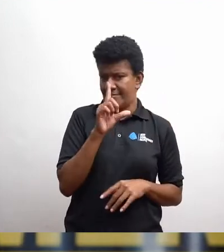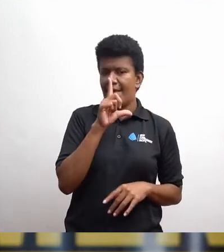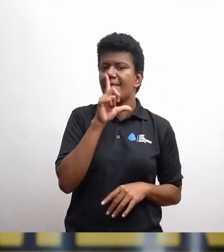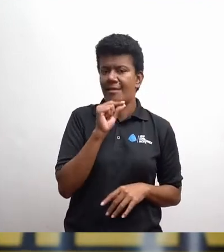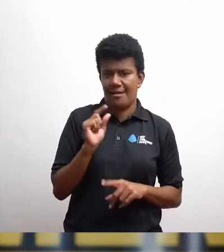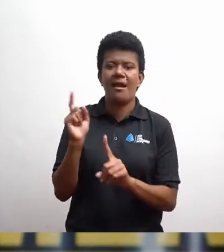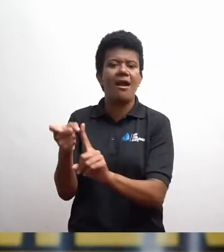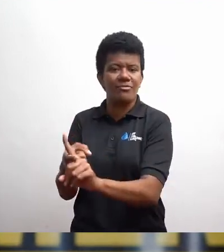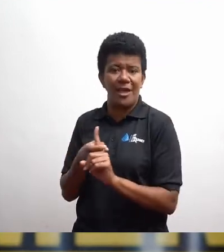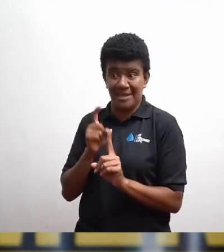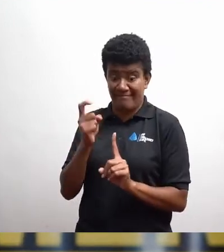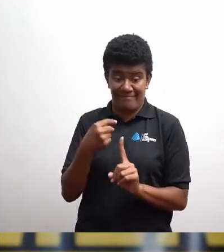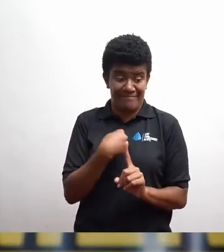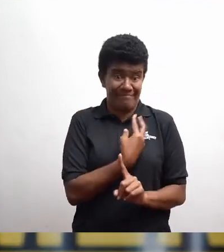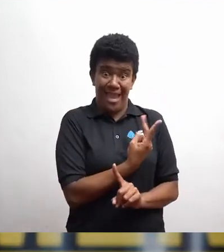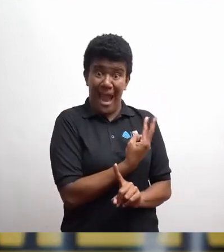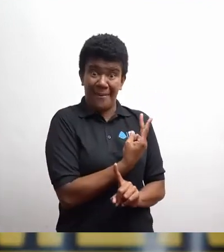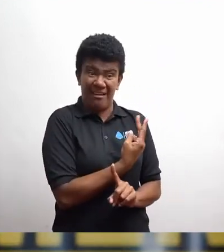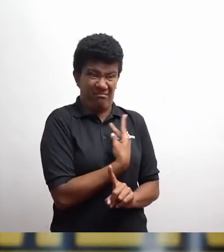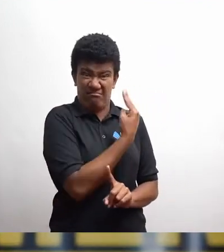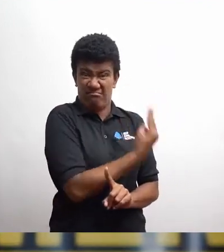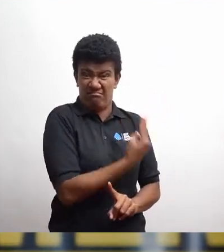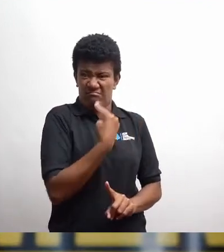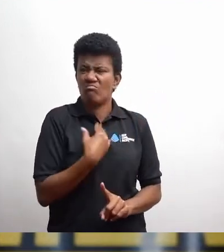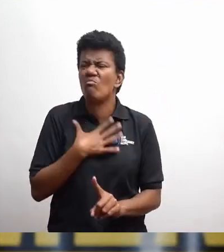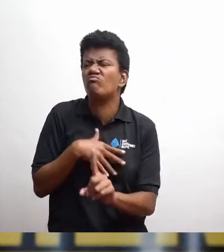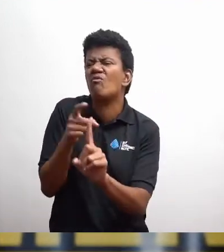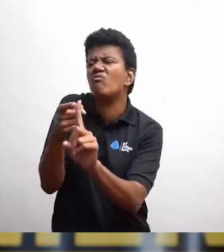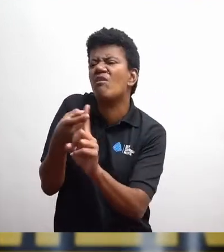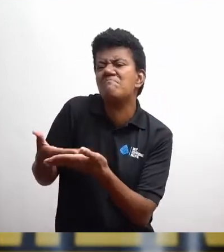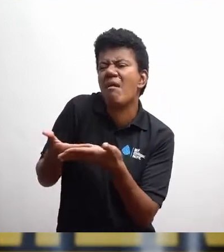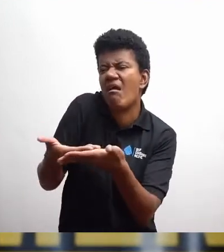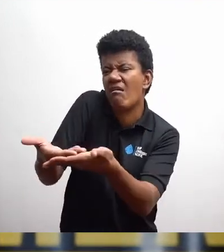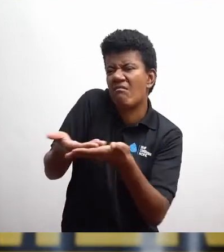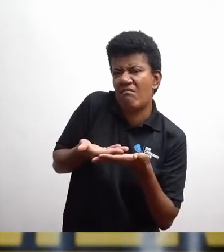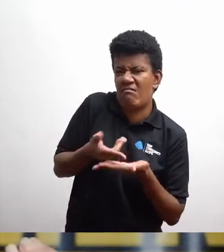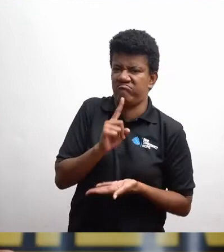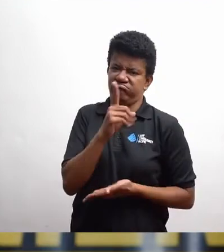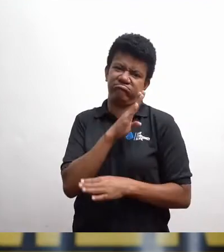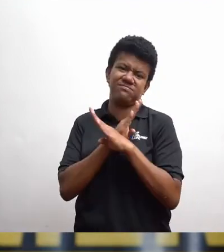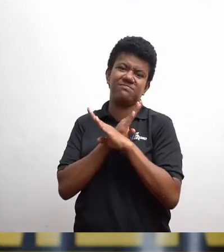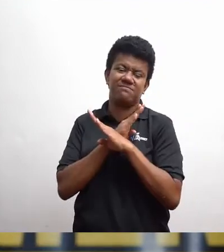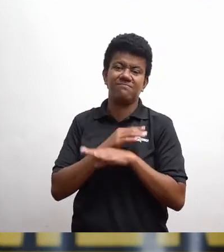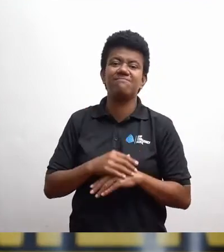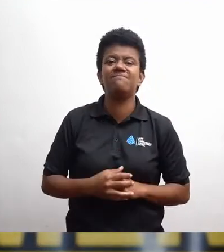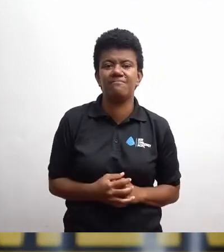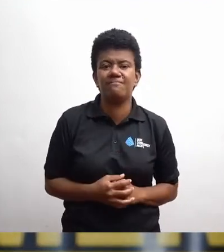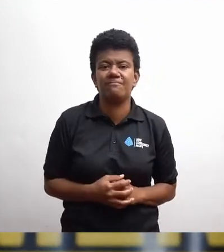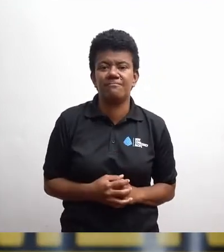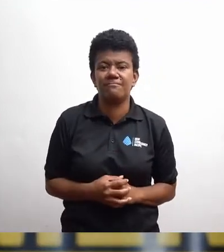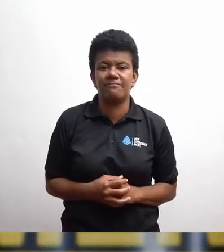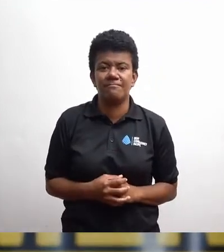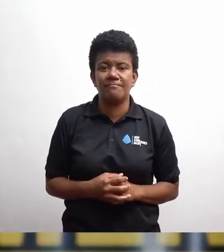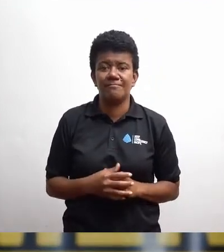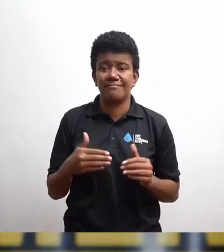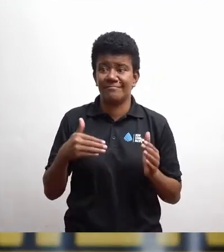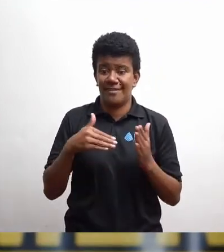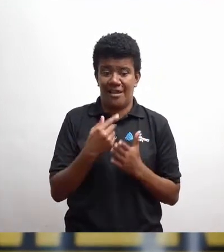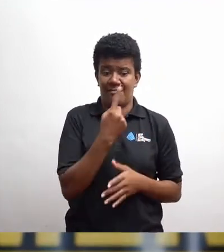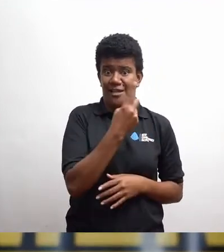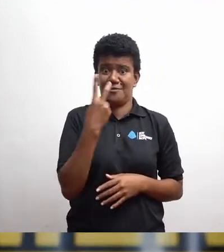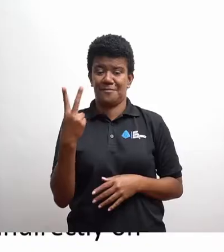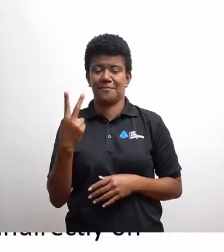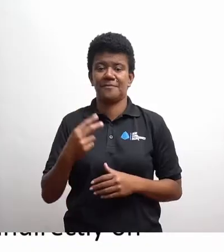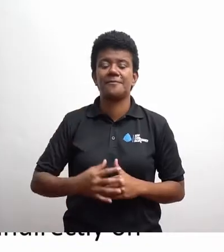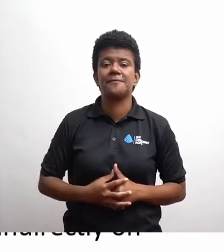you can, you can push forward the rights, but we are still on our journey of full and equal enjoyment of rights. So that's 1 and 2. The